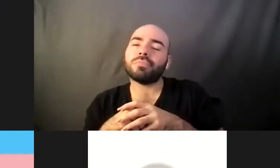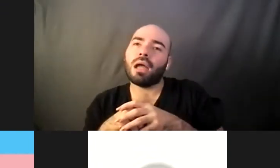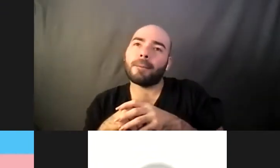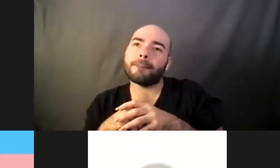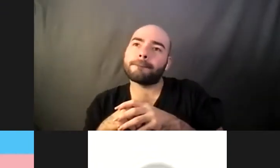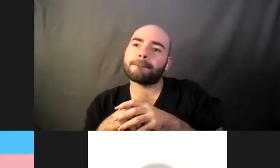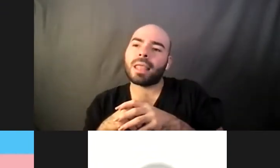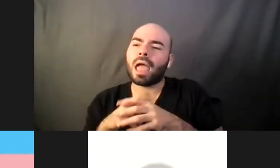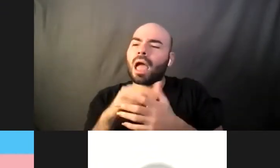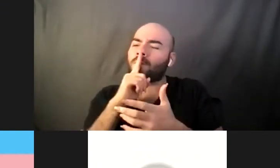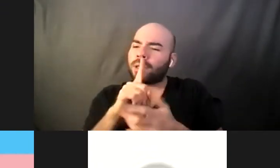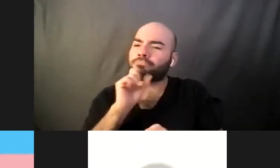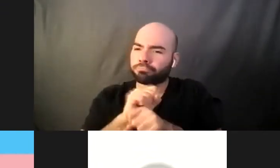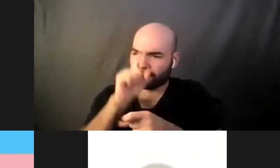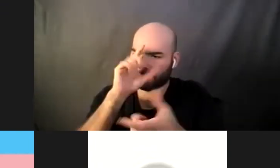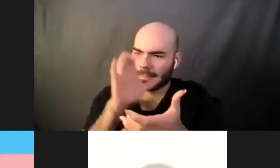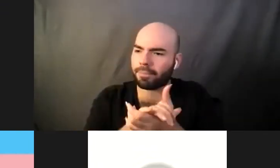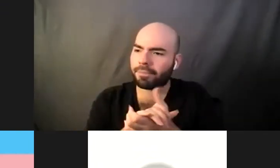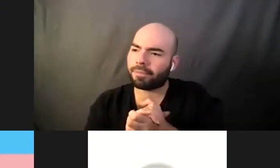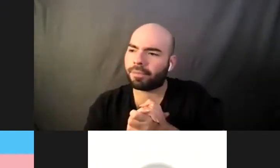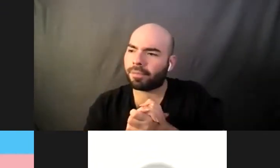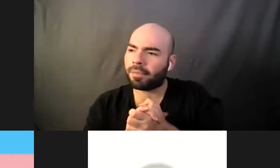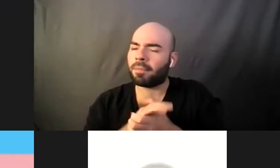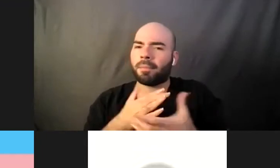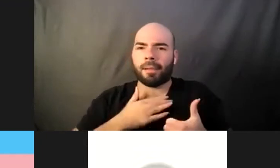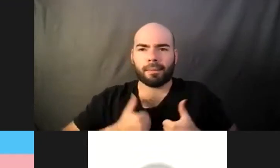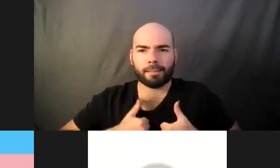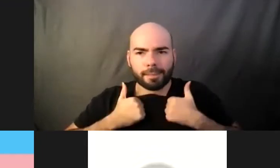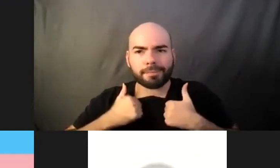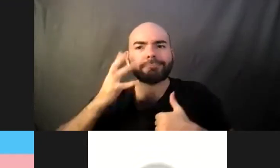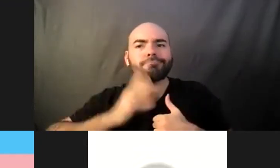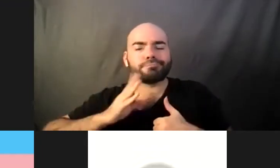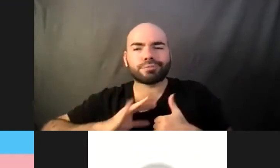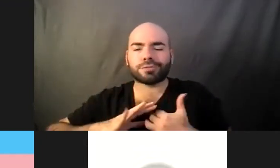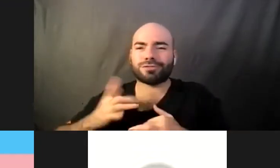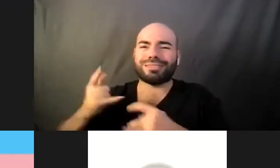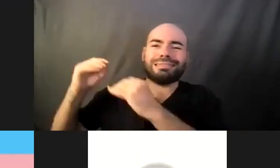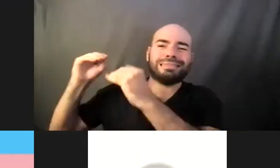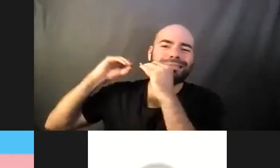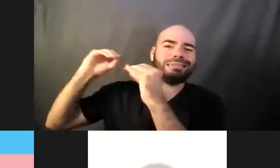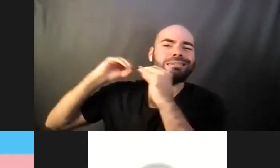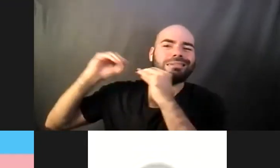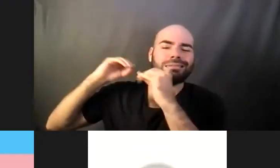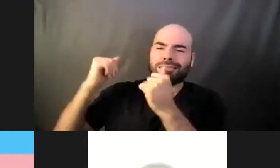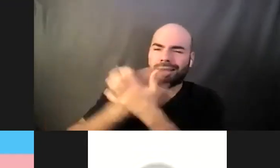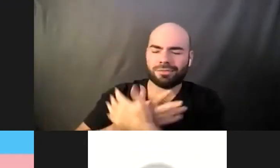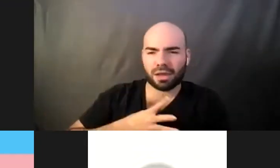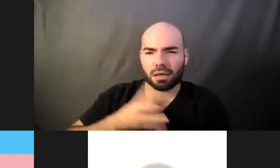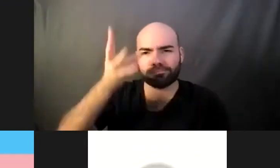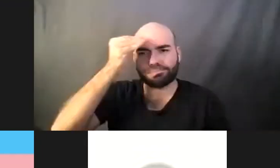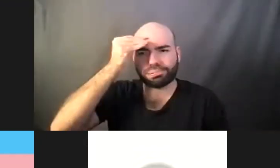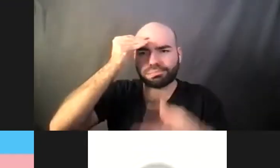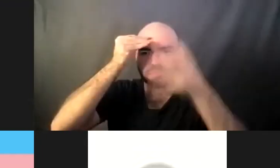I really believe that my life experience has taught me a lesson that is valuable and useful for